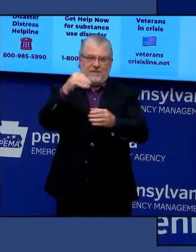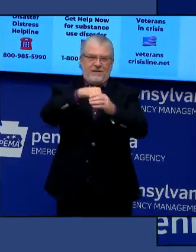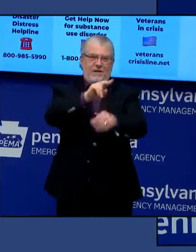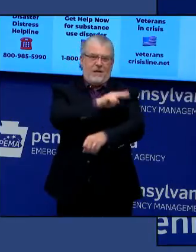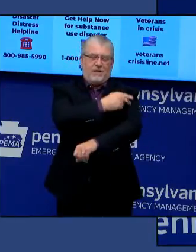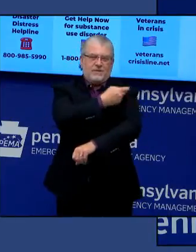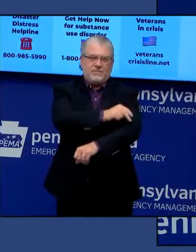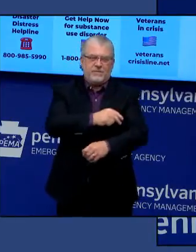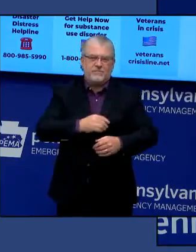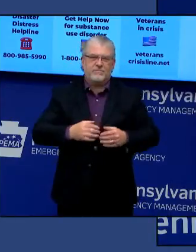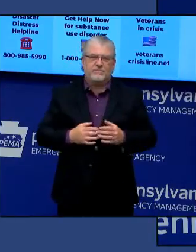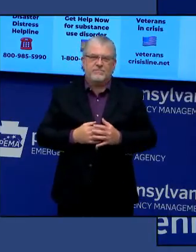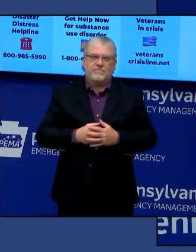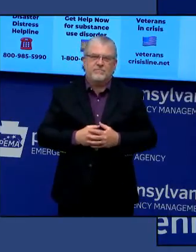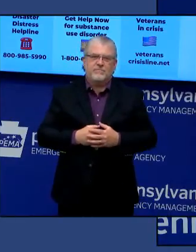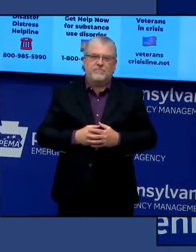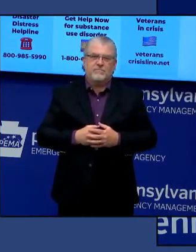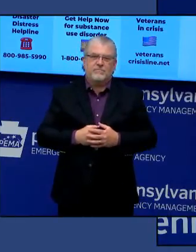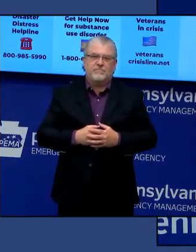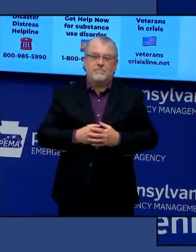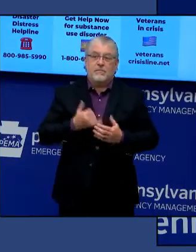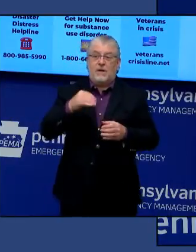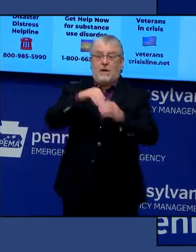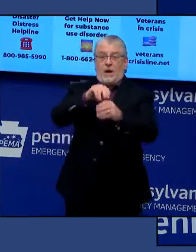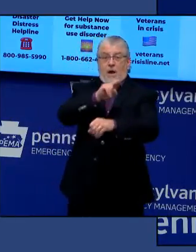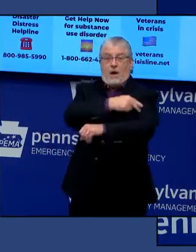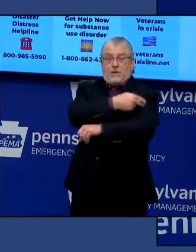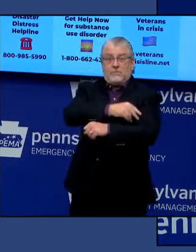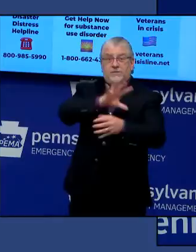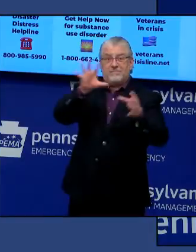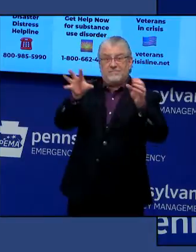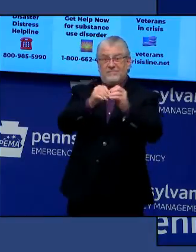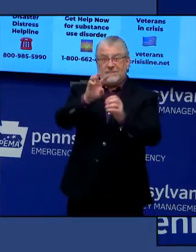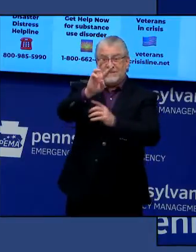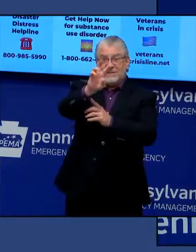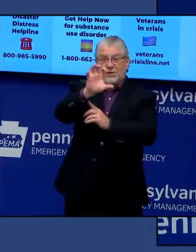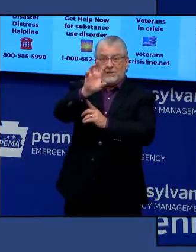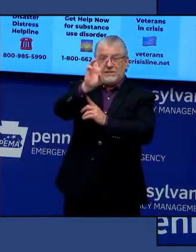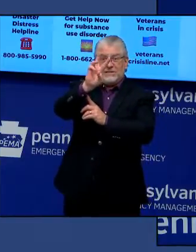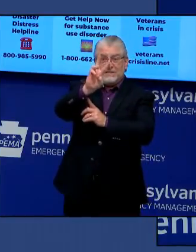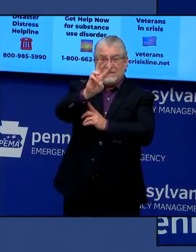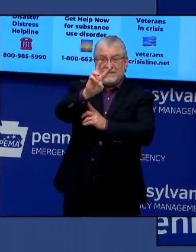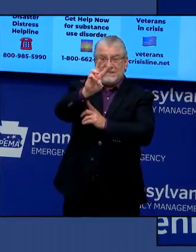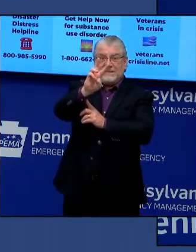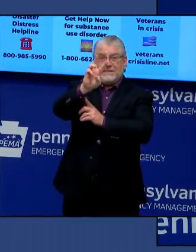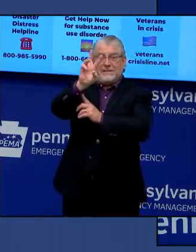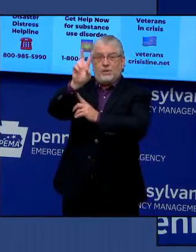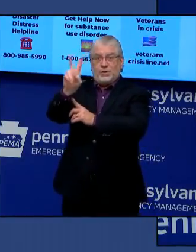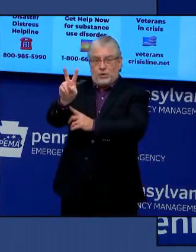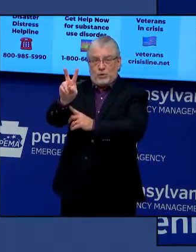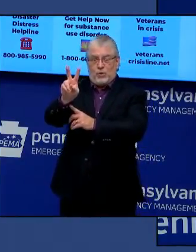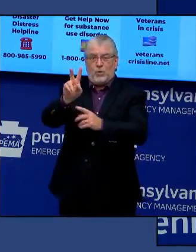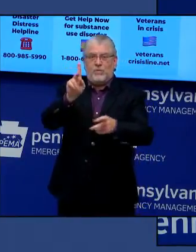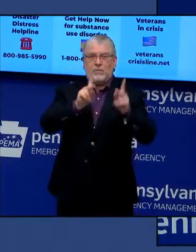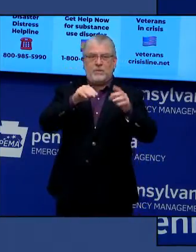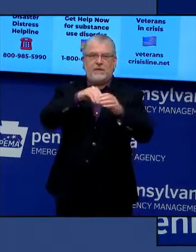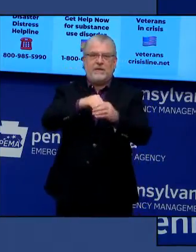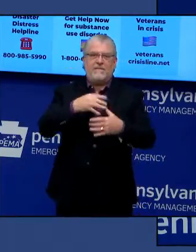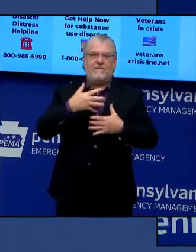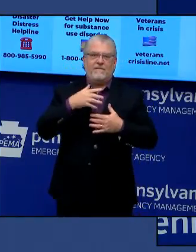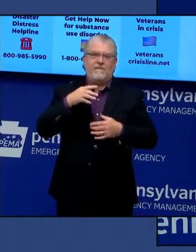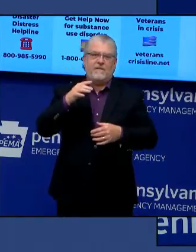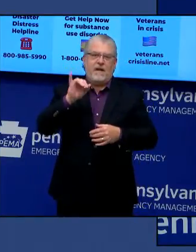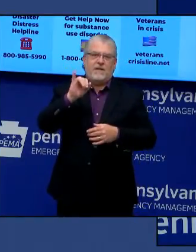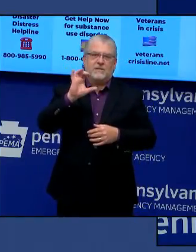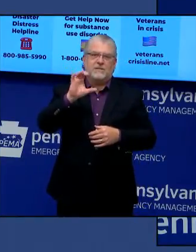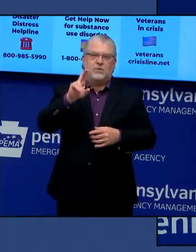662 of those hospitalized have required the use of a ventilator or a breathing machine. Across our healthcare